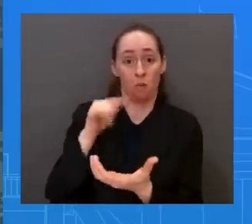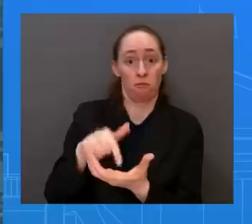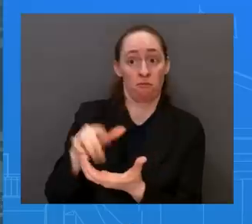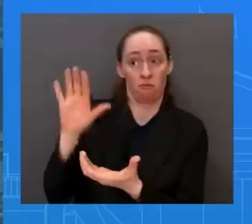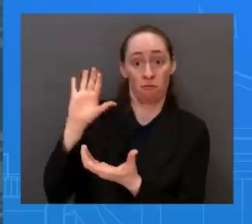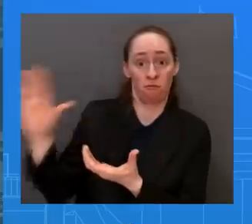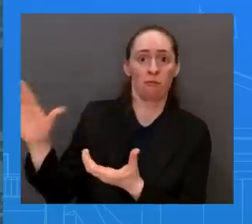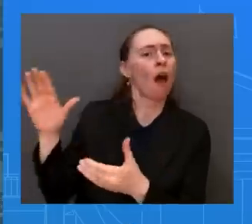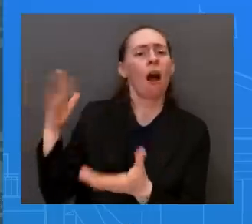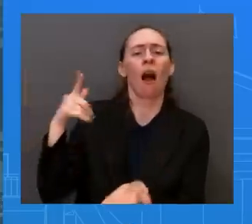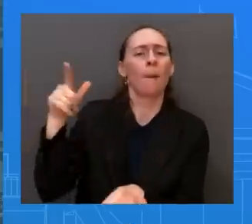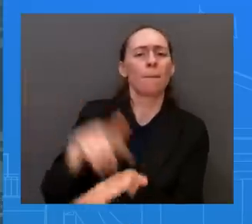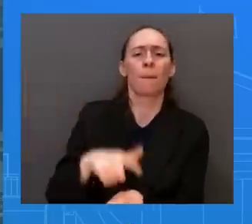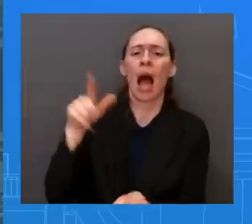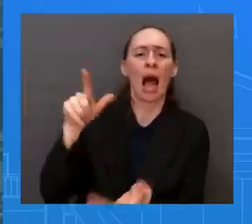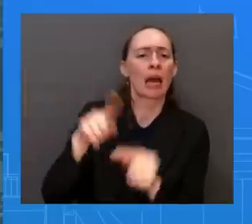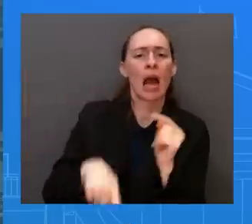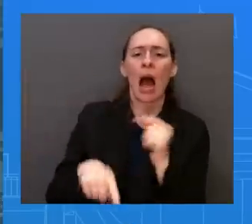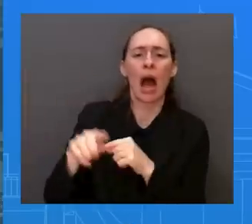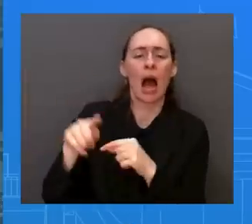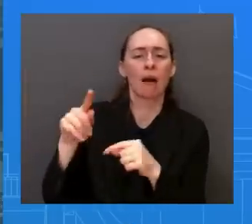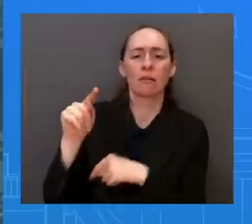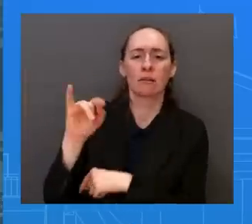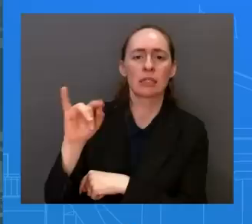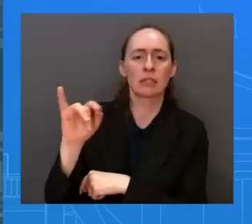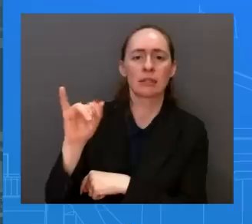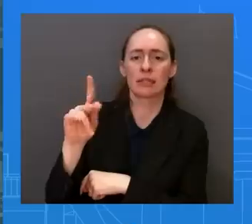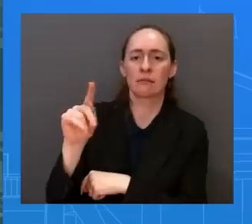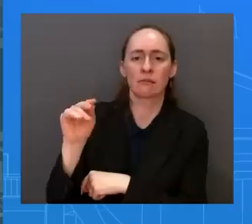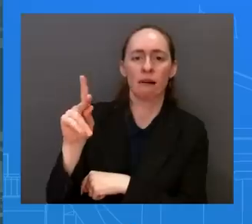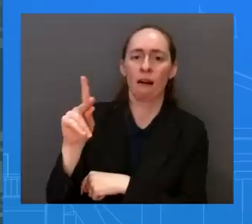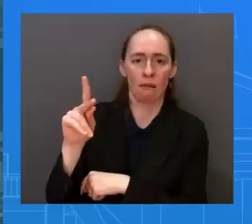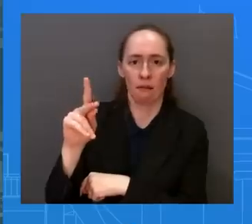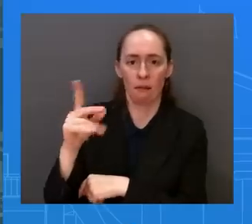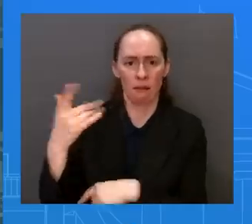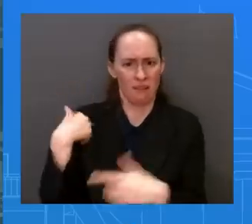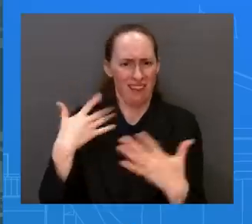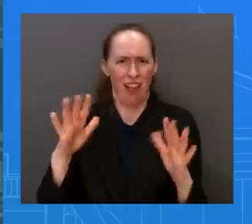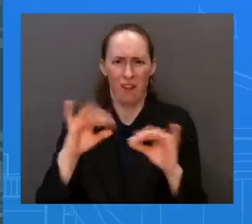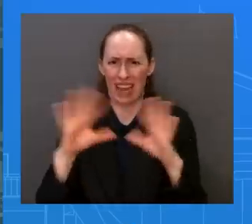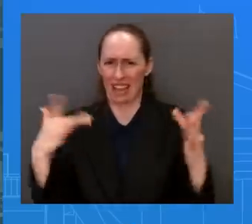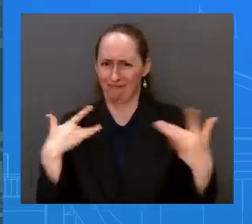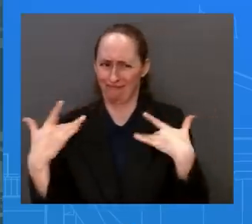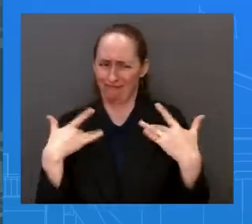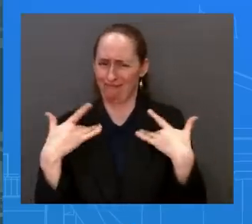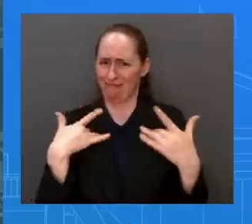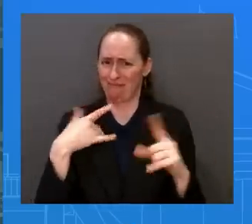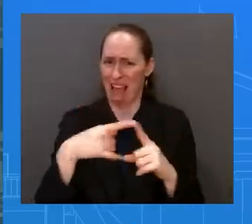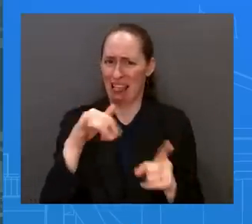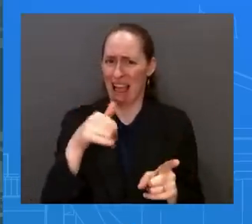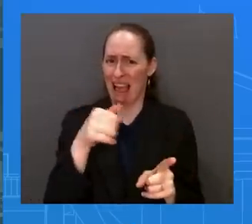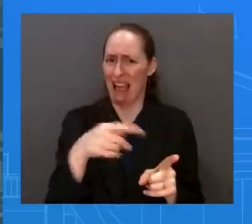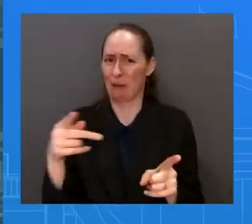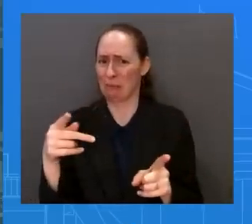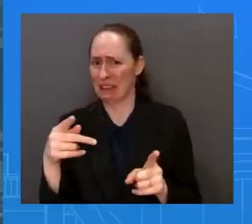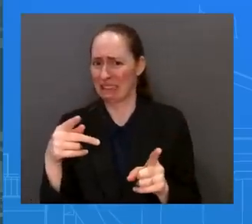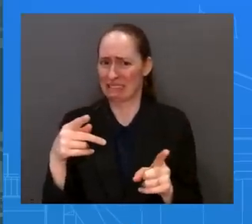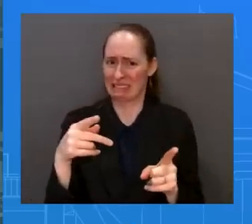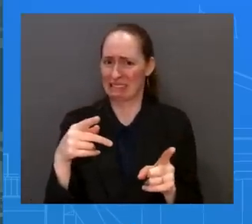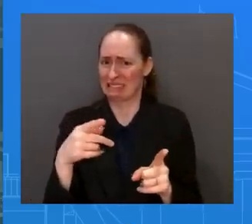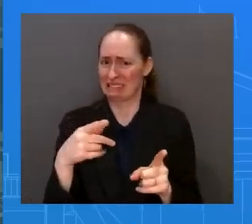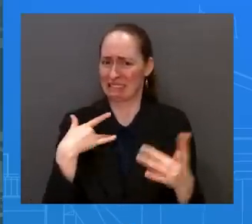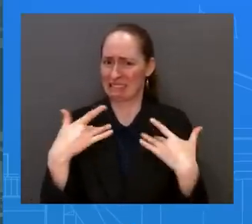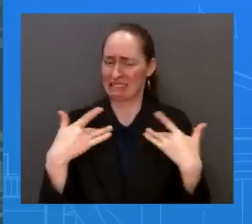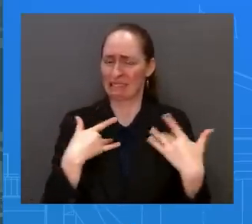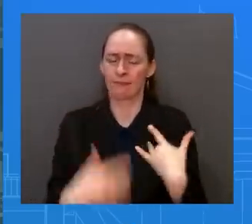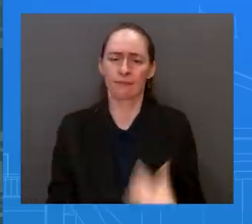our concerns on apps like TikTok. And so, look, we are focused on the challenges of certain countries,